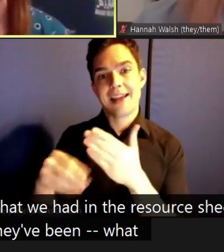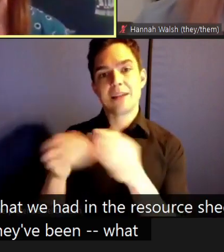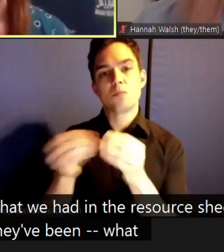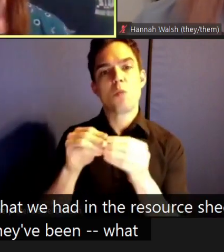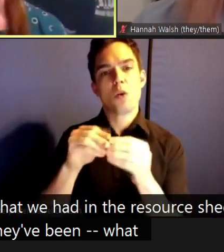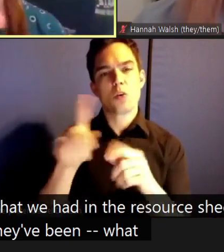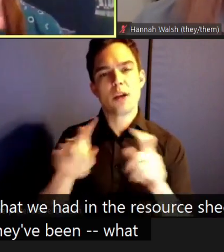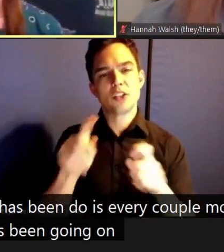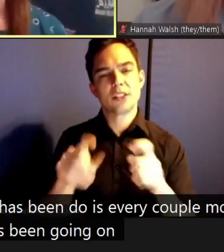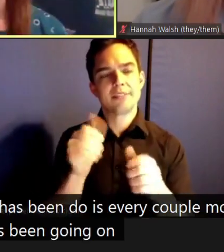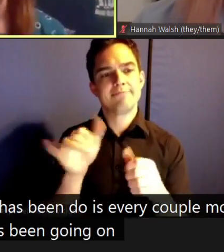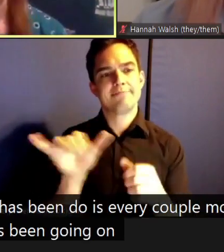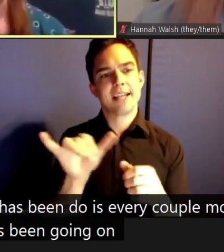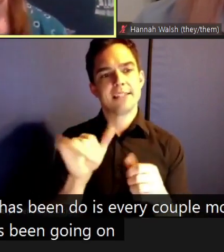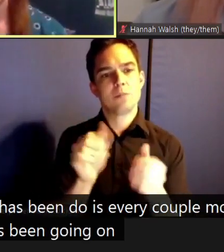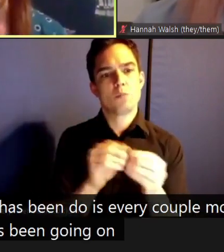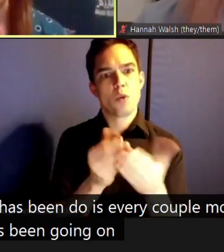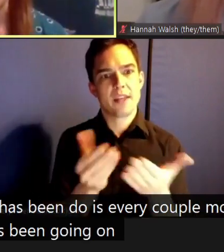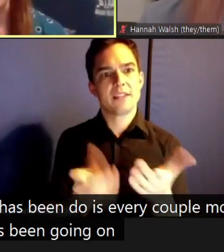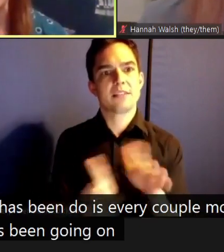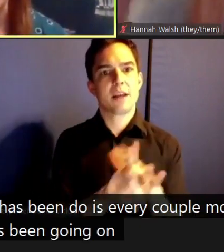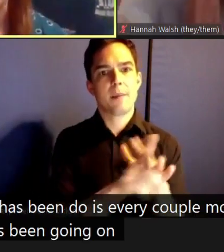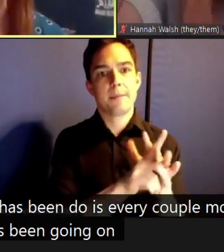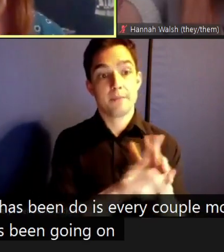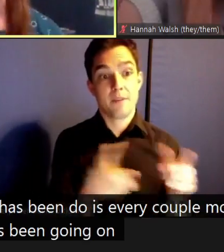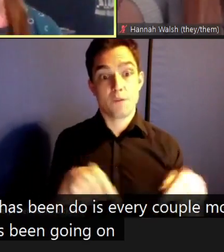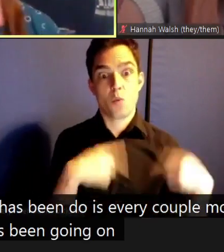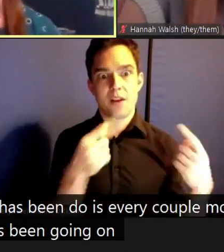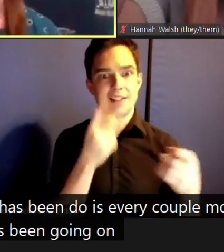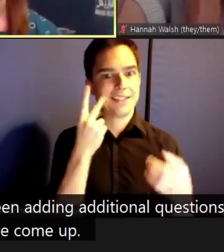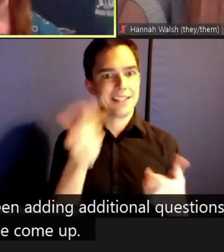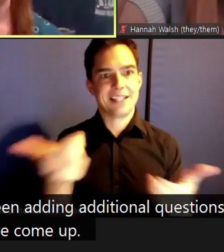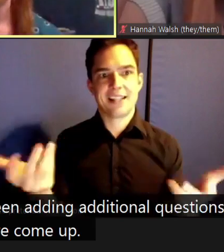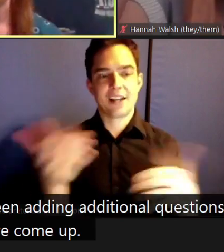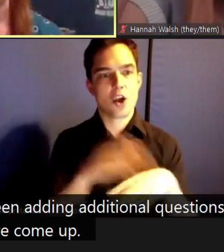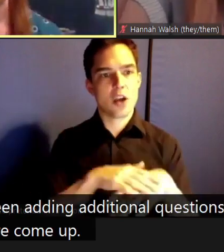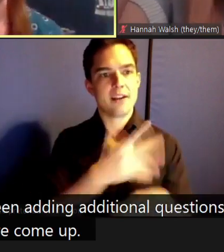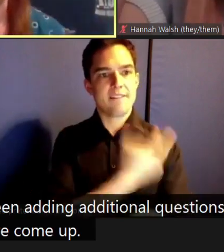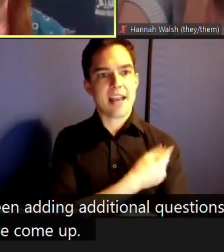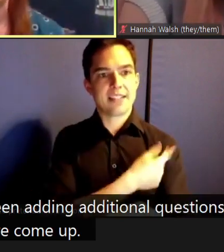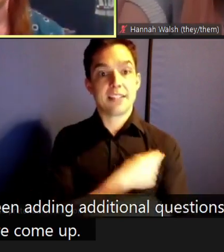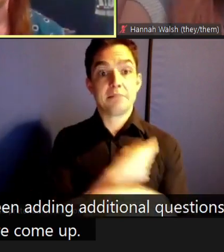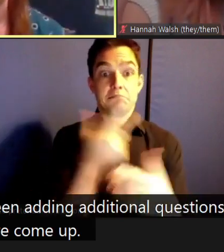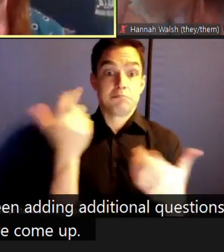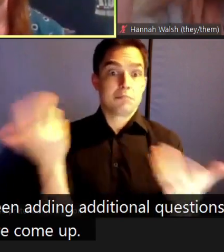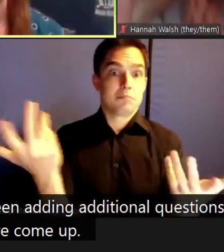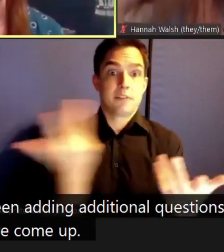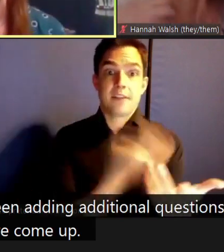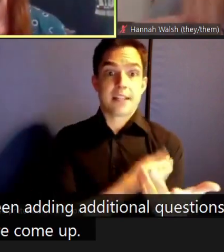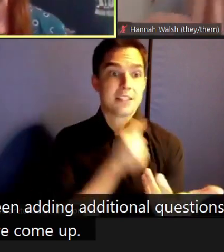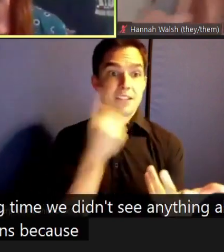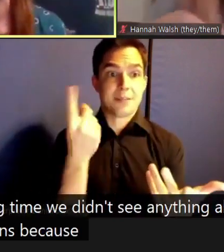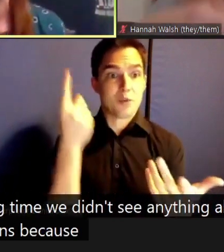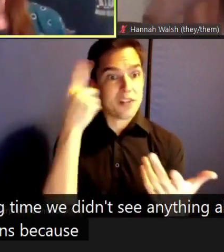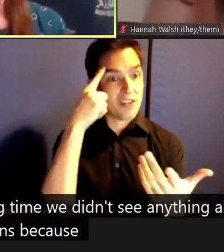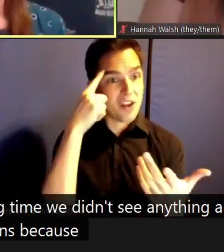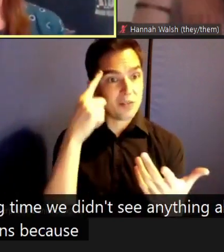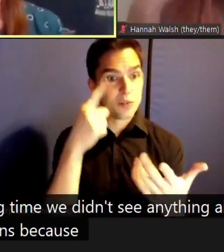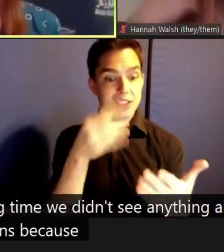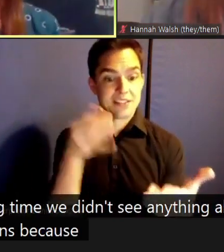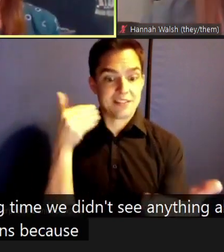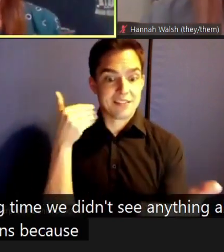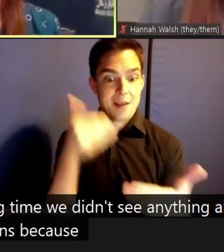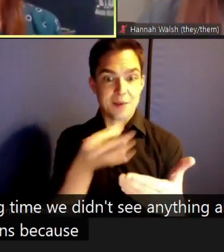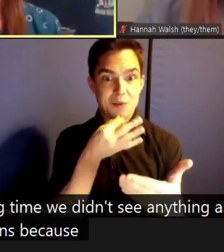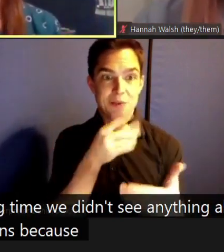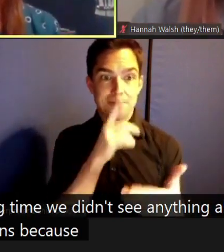up. And so for a long time, we didn't see anything about vaccinations because vaccinations weren't really something we all thought was on the horizon.